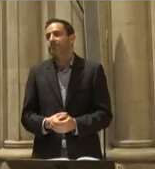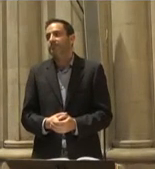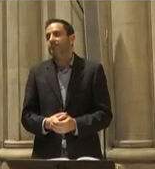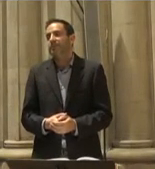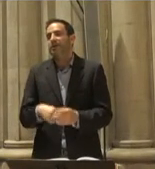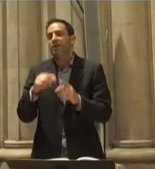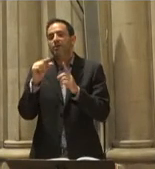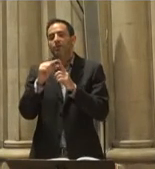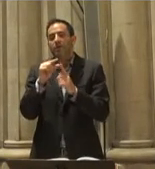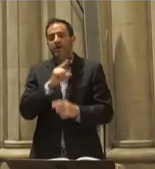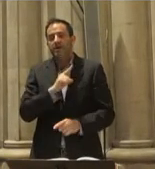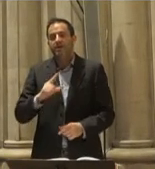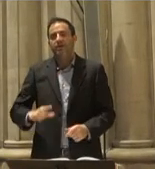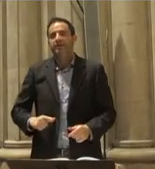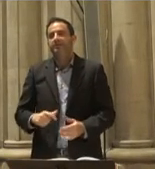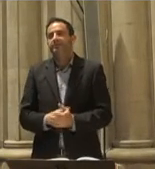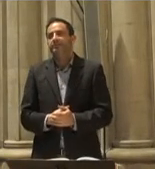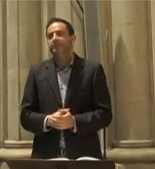The word of the Lord.